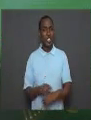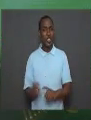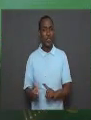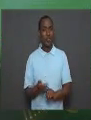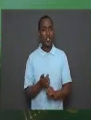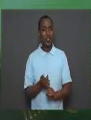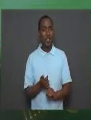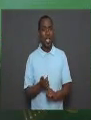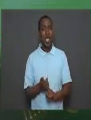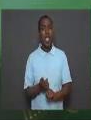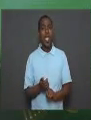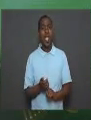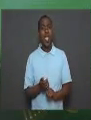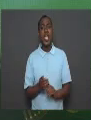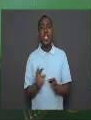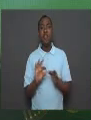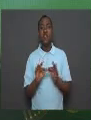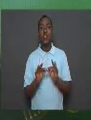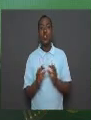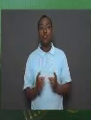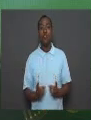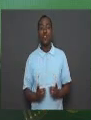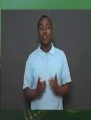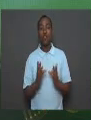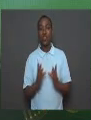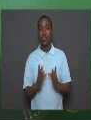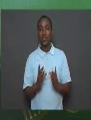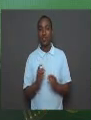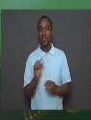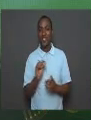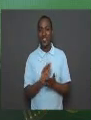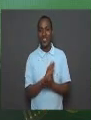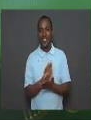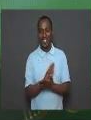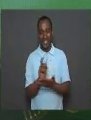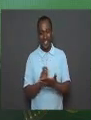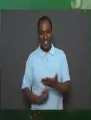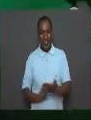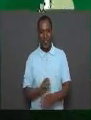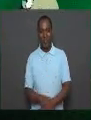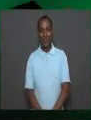write a definition of diffusion on a piece of notebook paper.